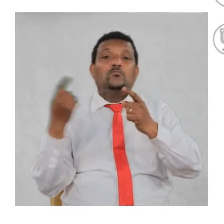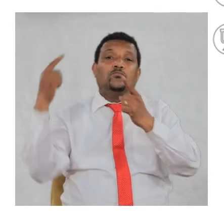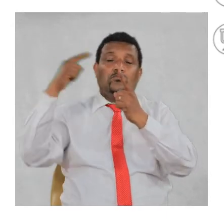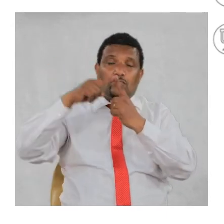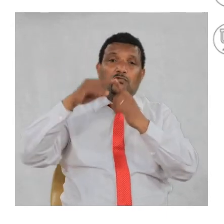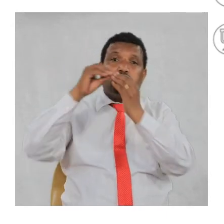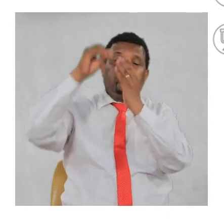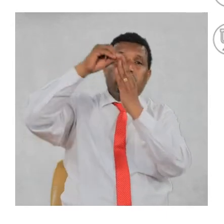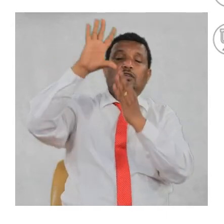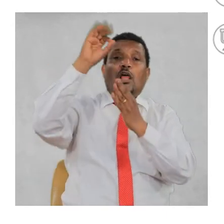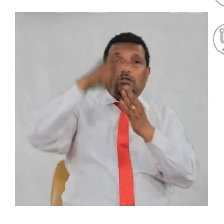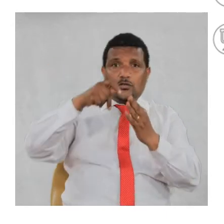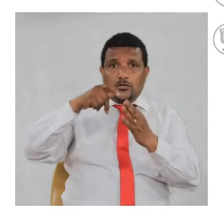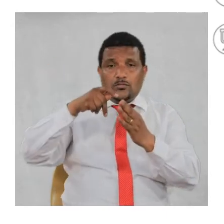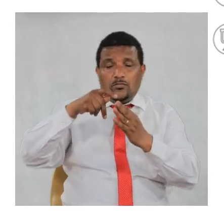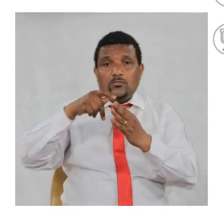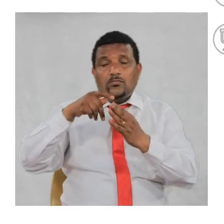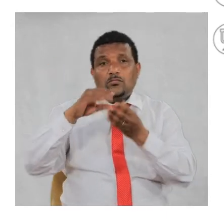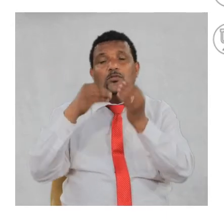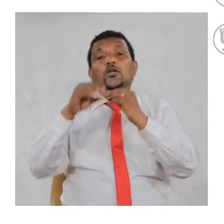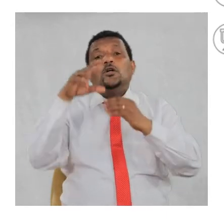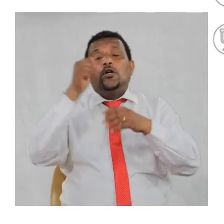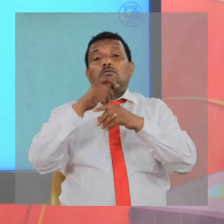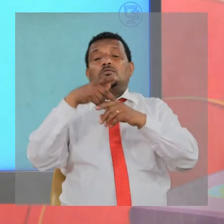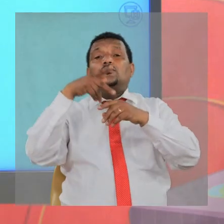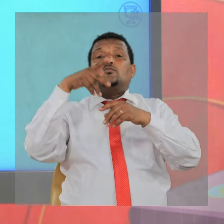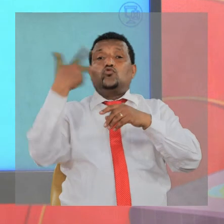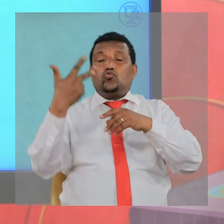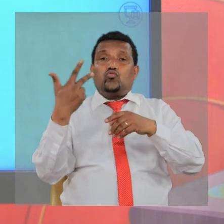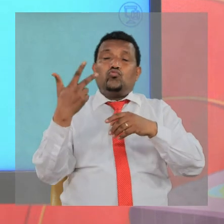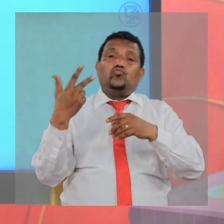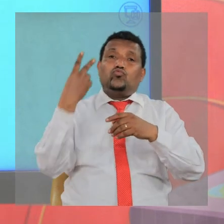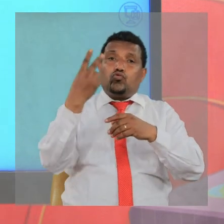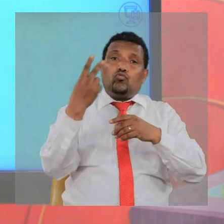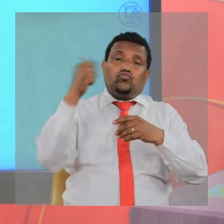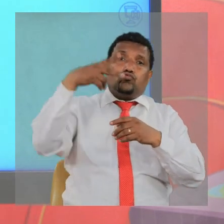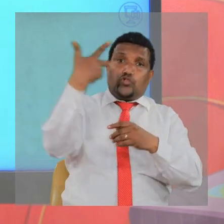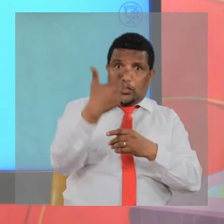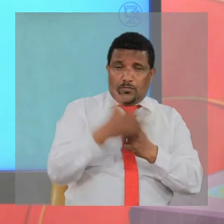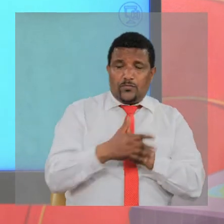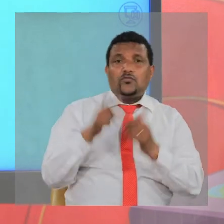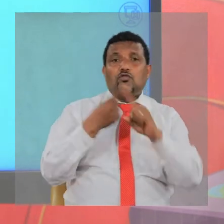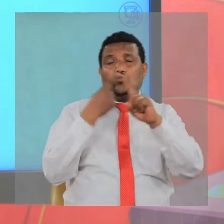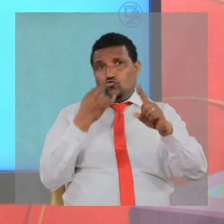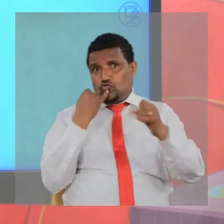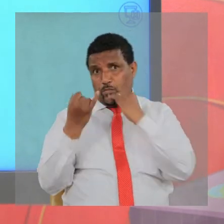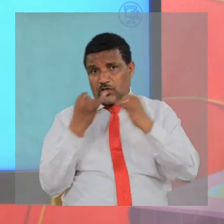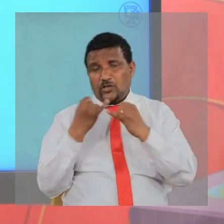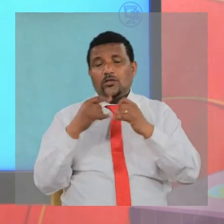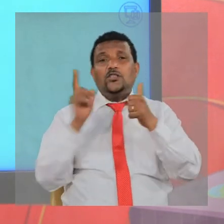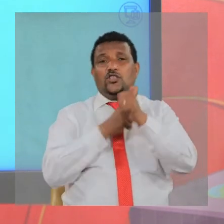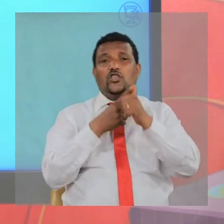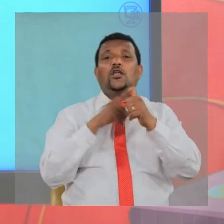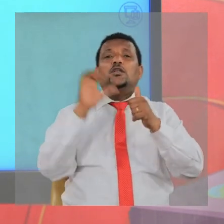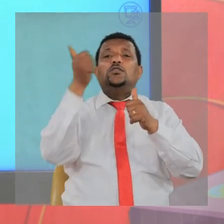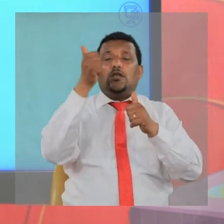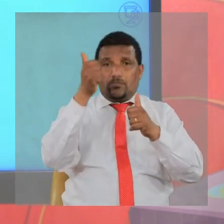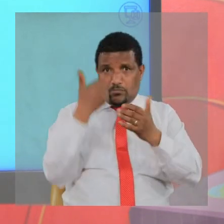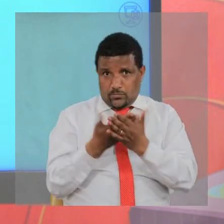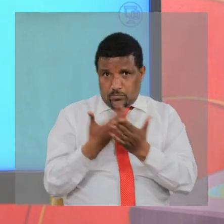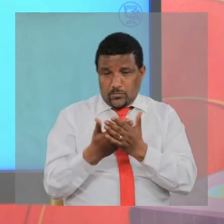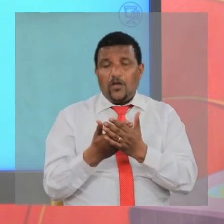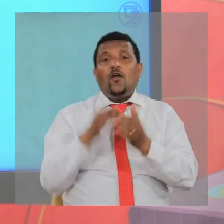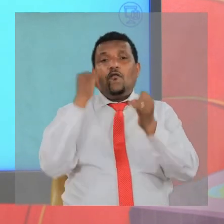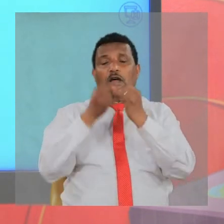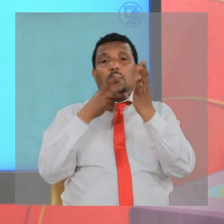quantity supplied of weights increase from 2 kg to 3 kg. From this information, the initial price is per 10 and the final price